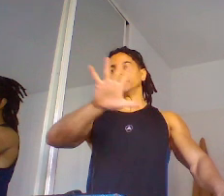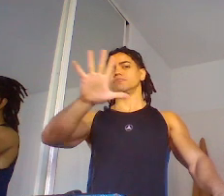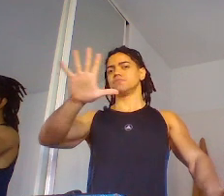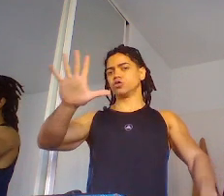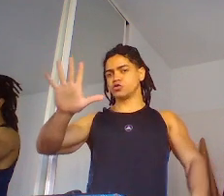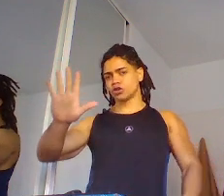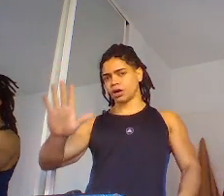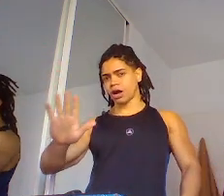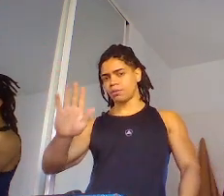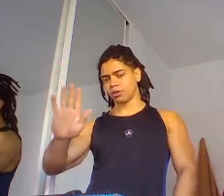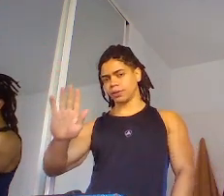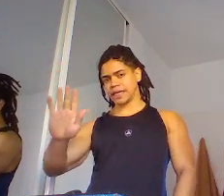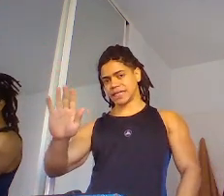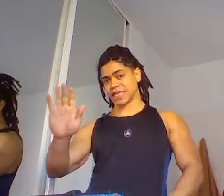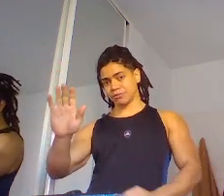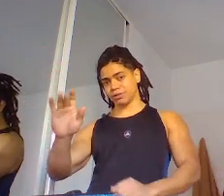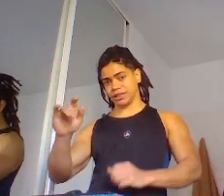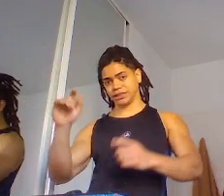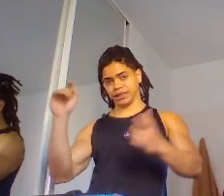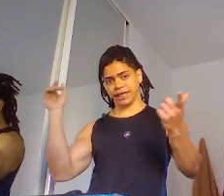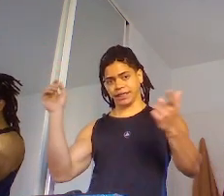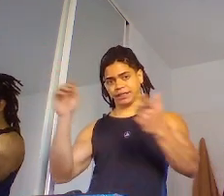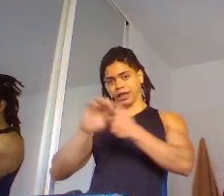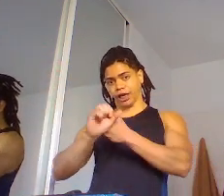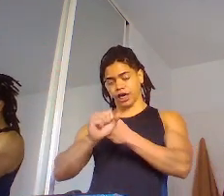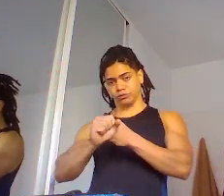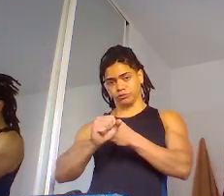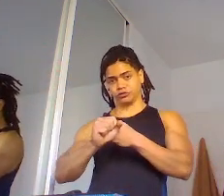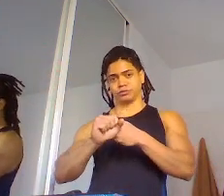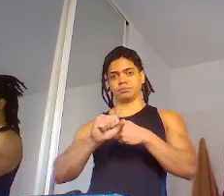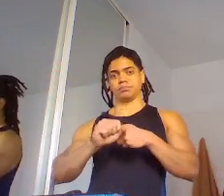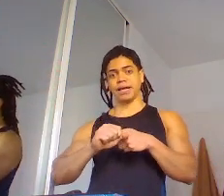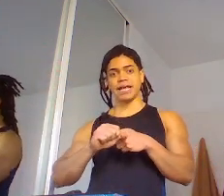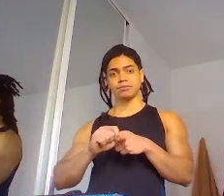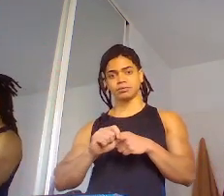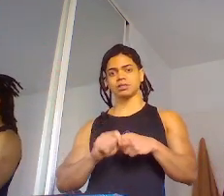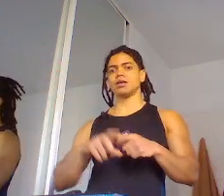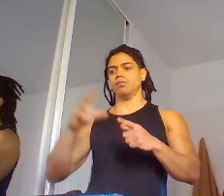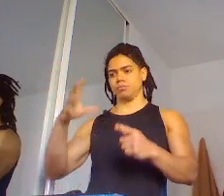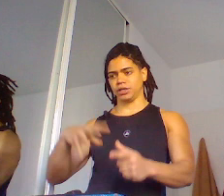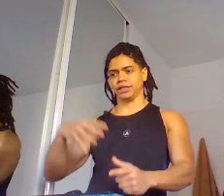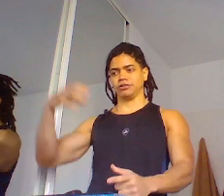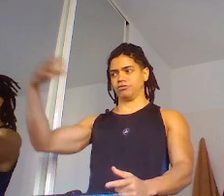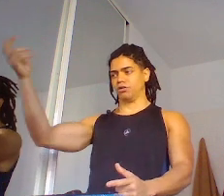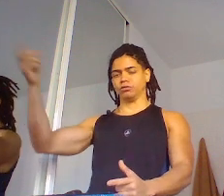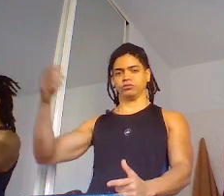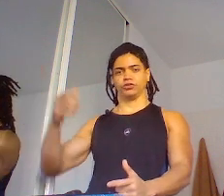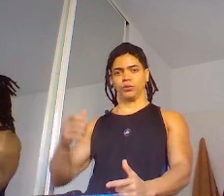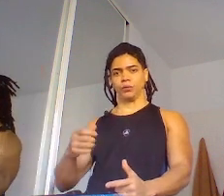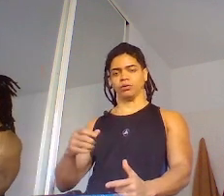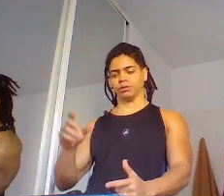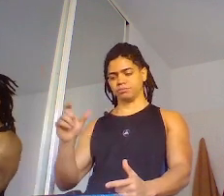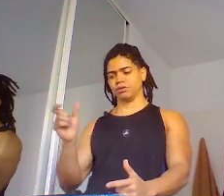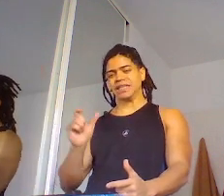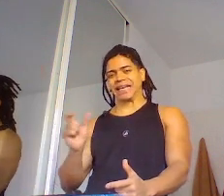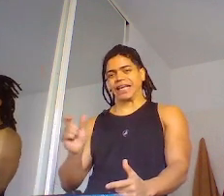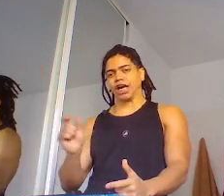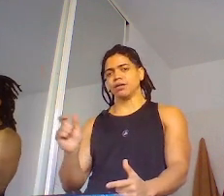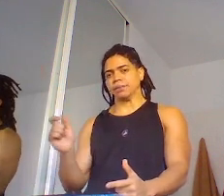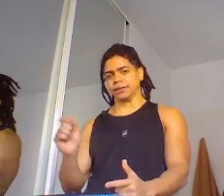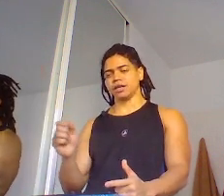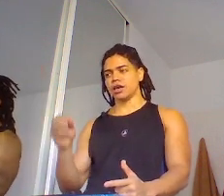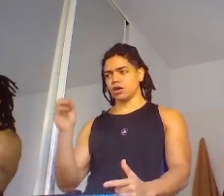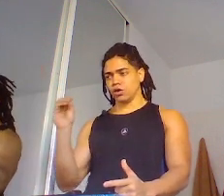look at the most common operating liabilities like accounts payable, money that you own to, or the money that